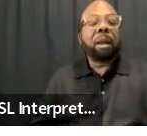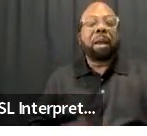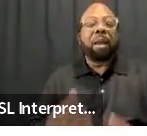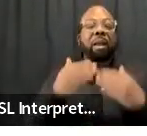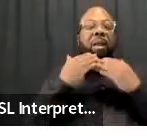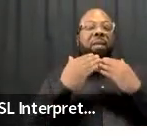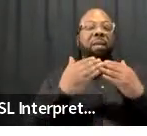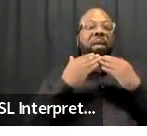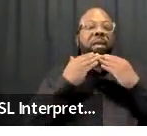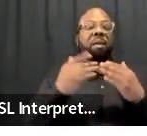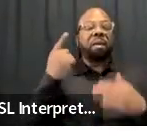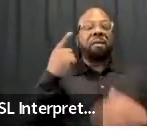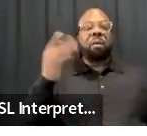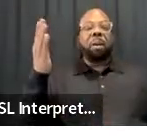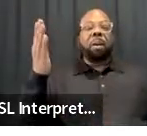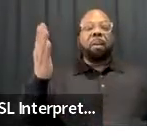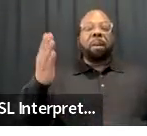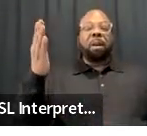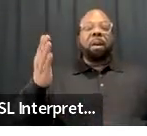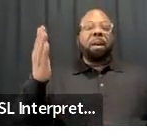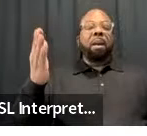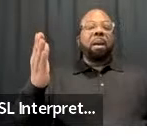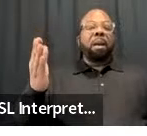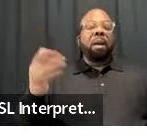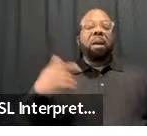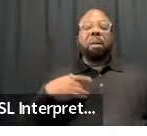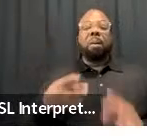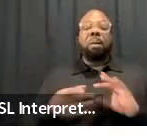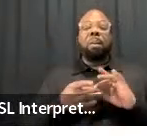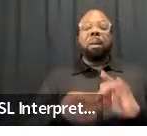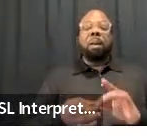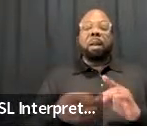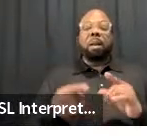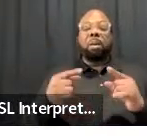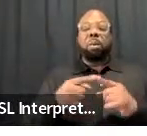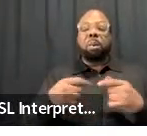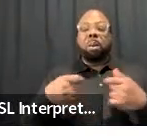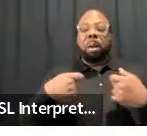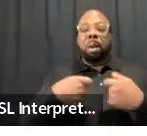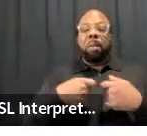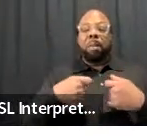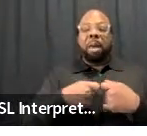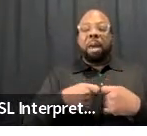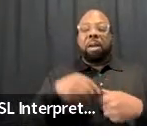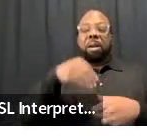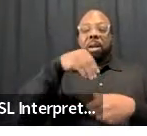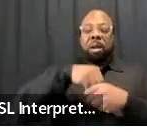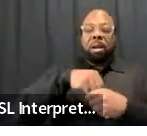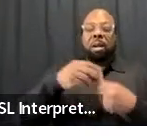the presentation. Yeah, related to the battery storage systems,